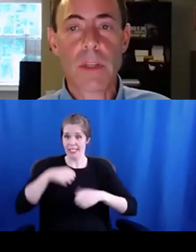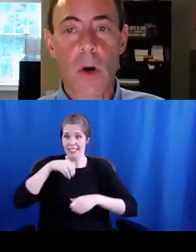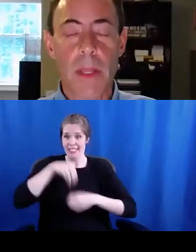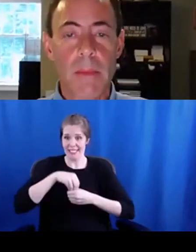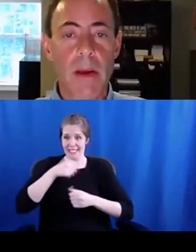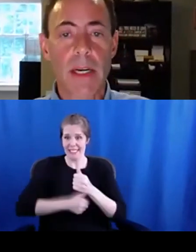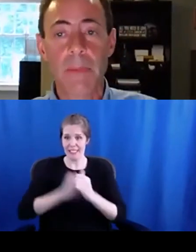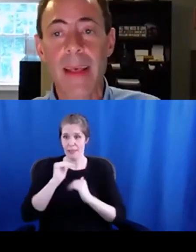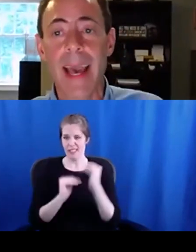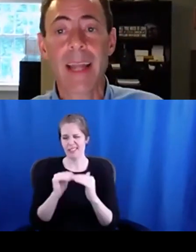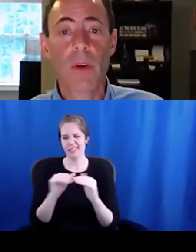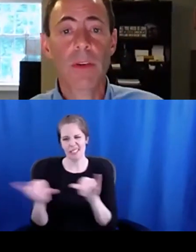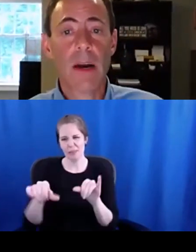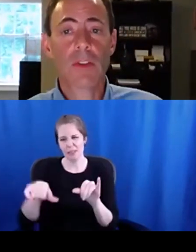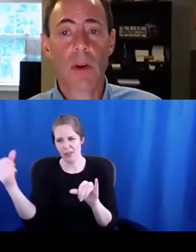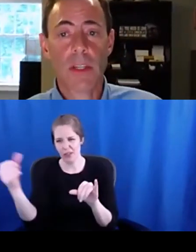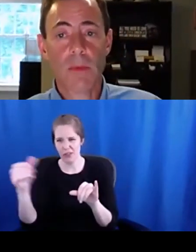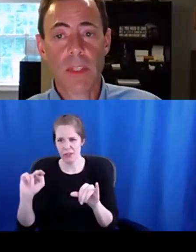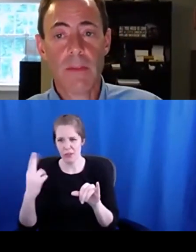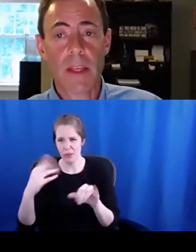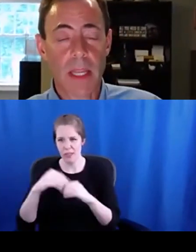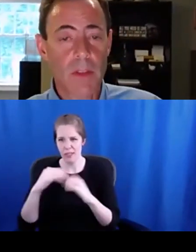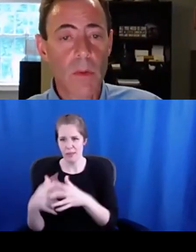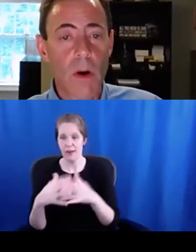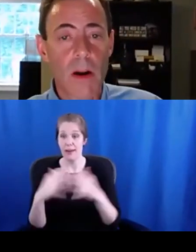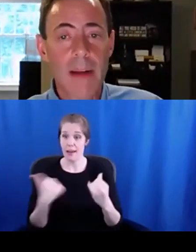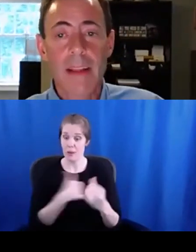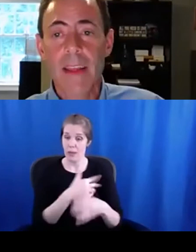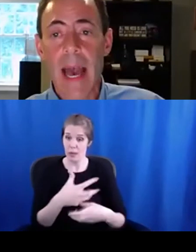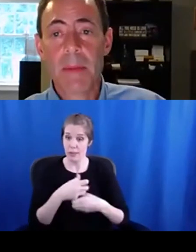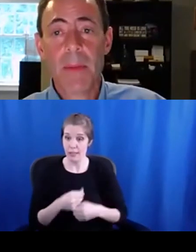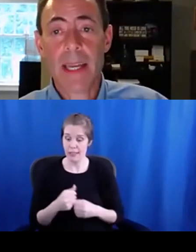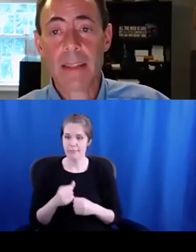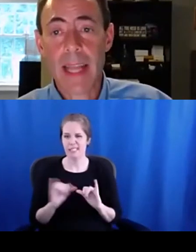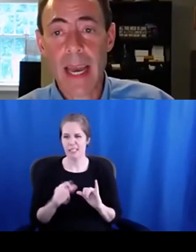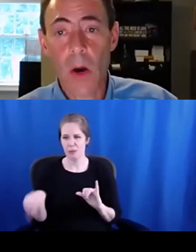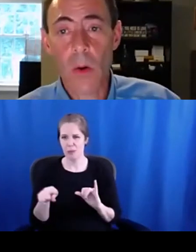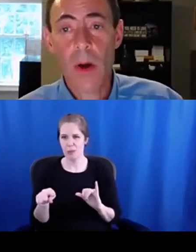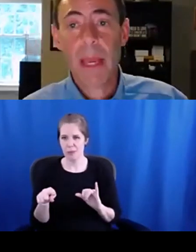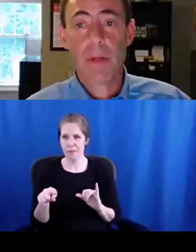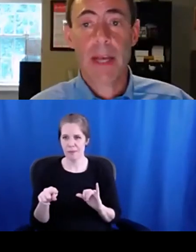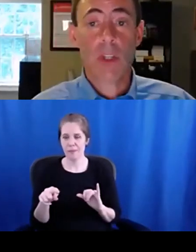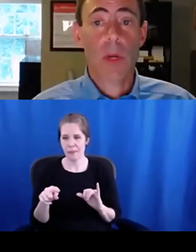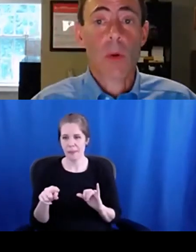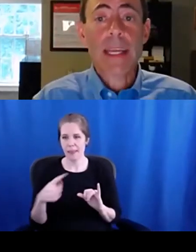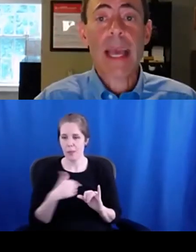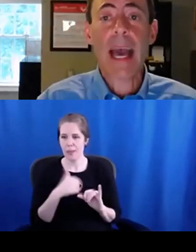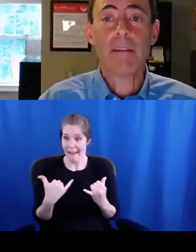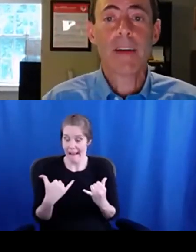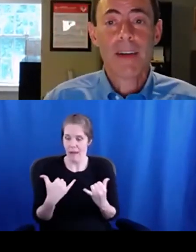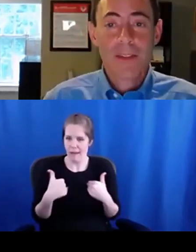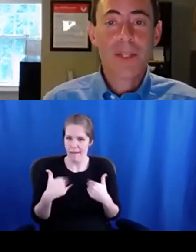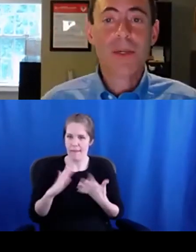nursing home in America. And we're now starting to receive, as many of you are, the Abbott BinaxNOW paper test. So we already